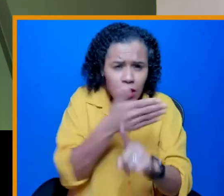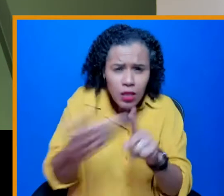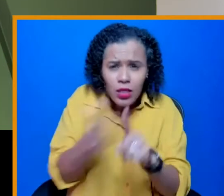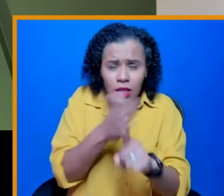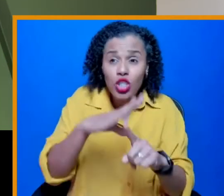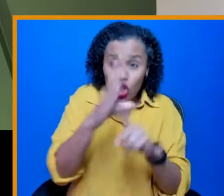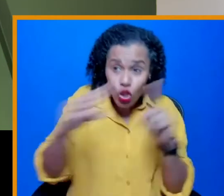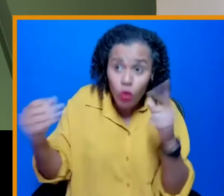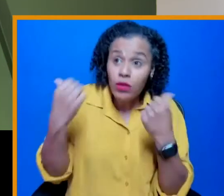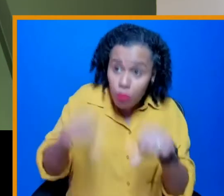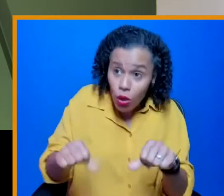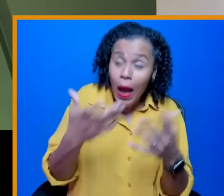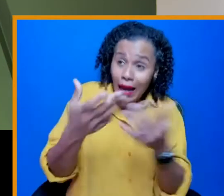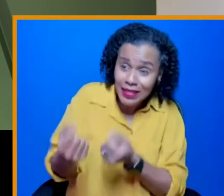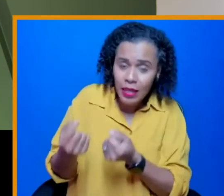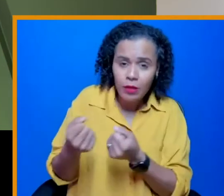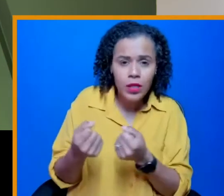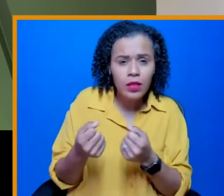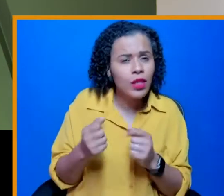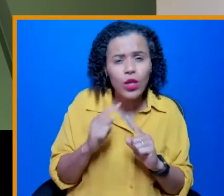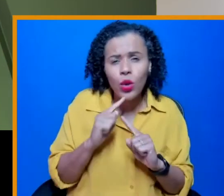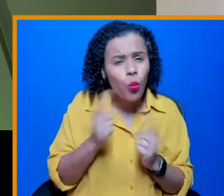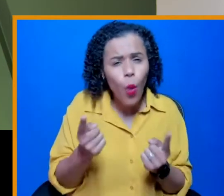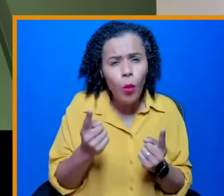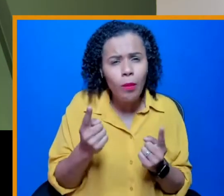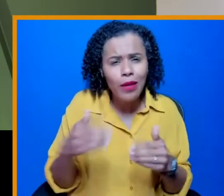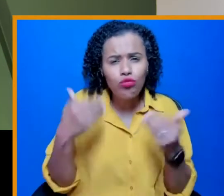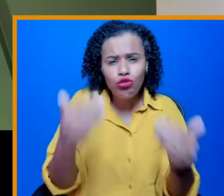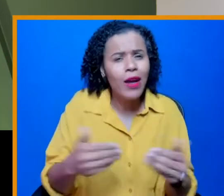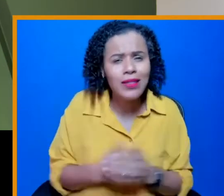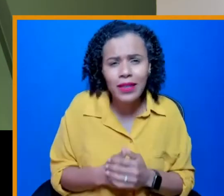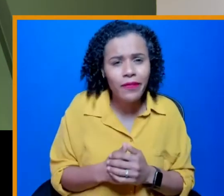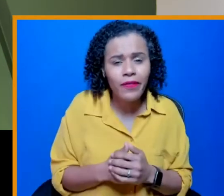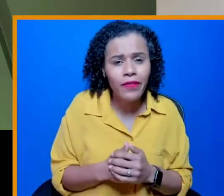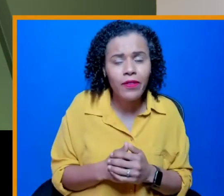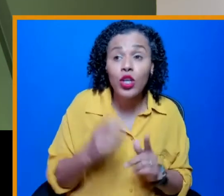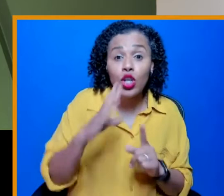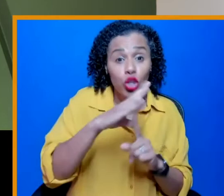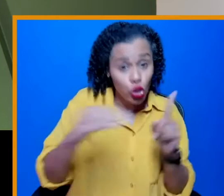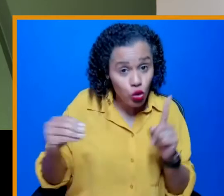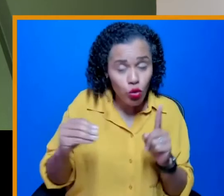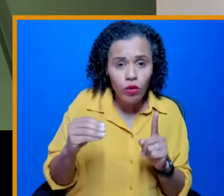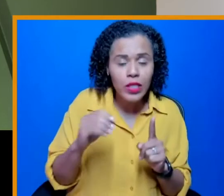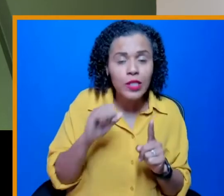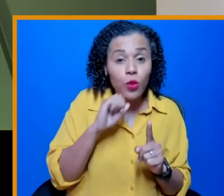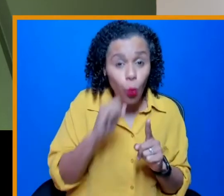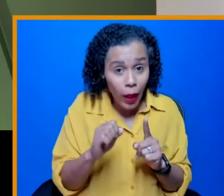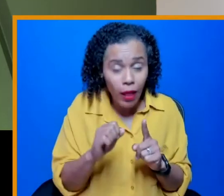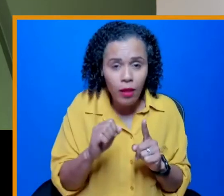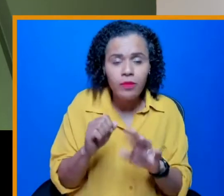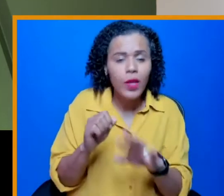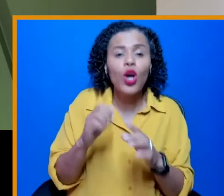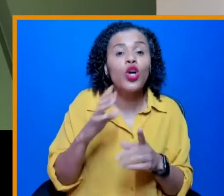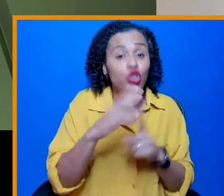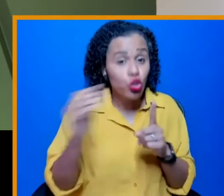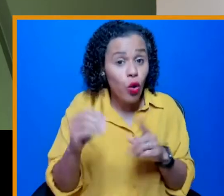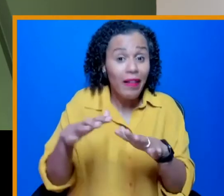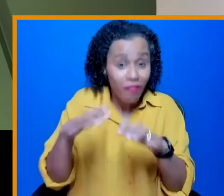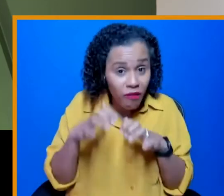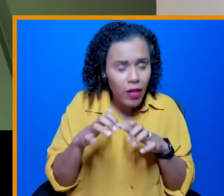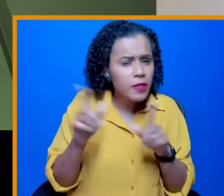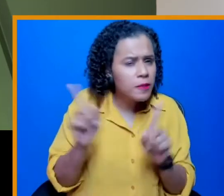accept, wouldn't be progressive. Because what the Tories will do, what the Tory freeze will do is